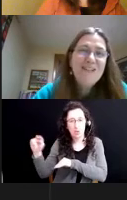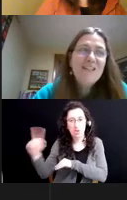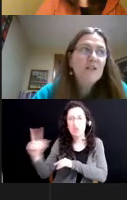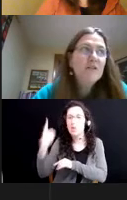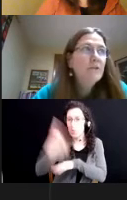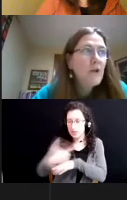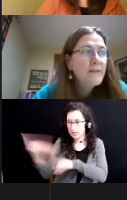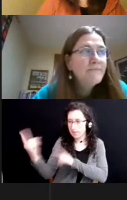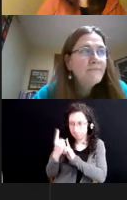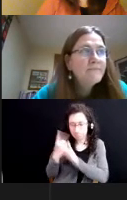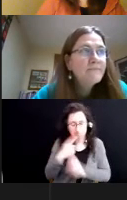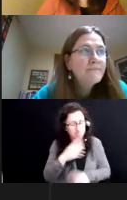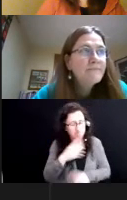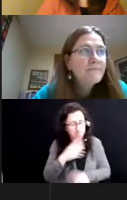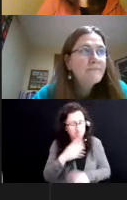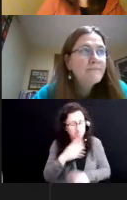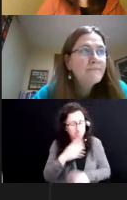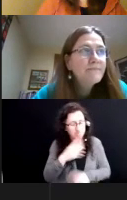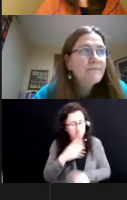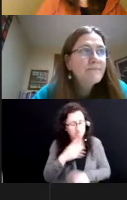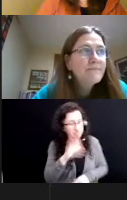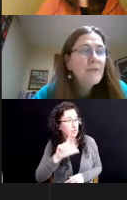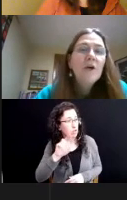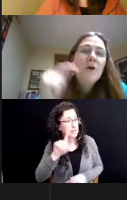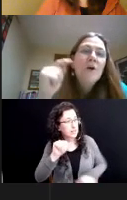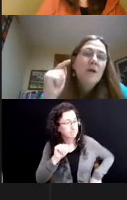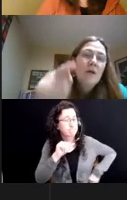day and she said, Claudia,